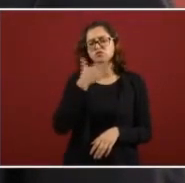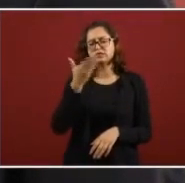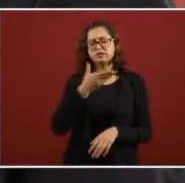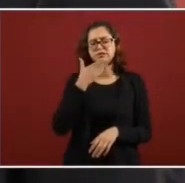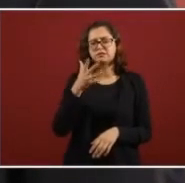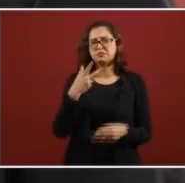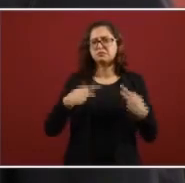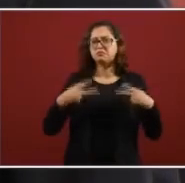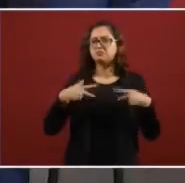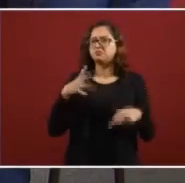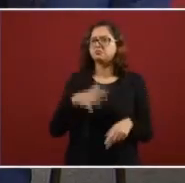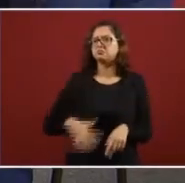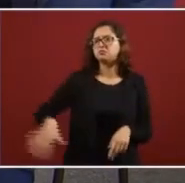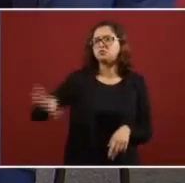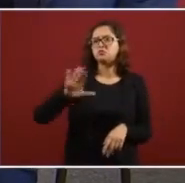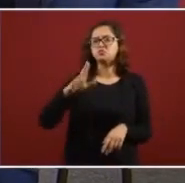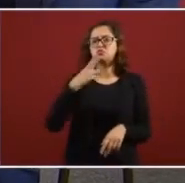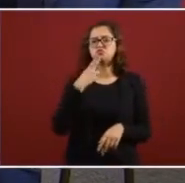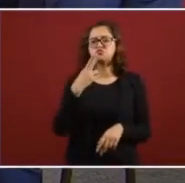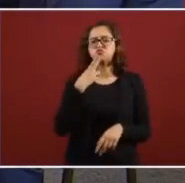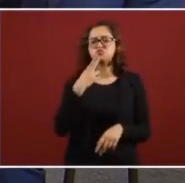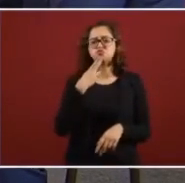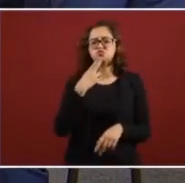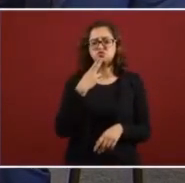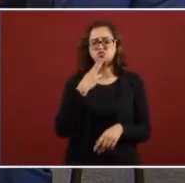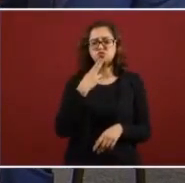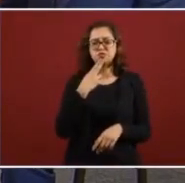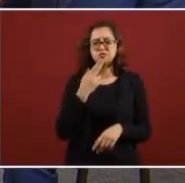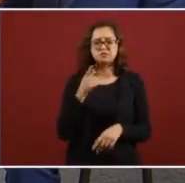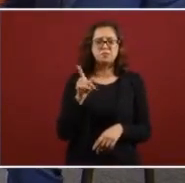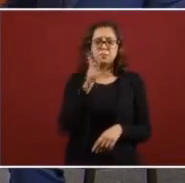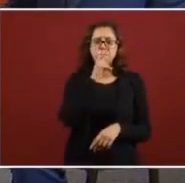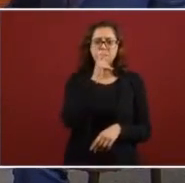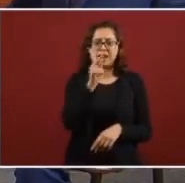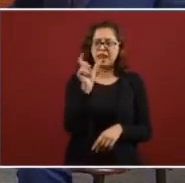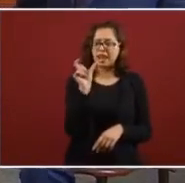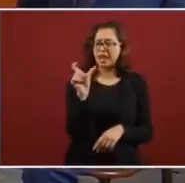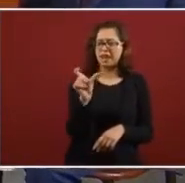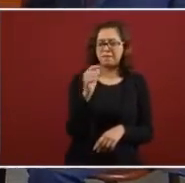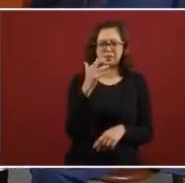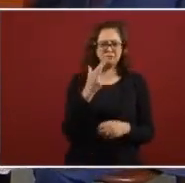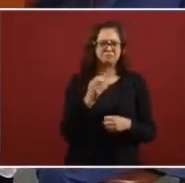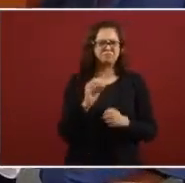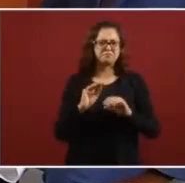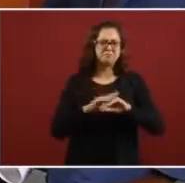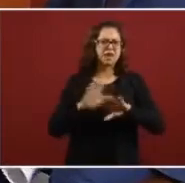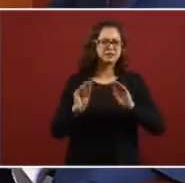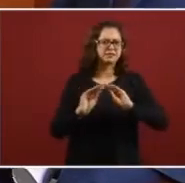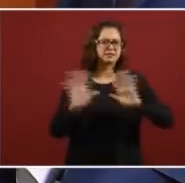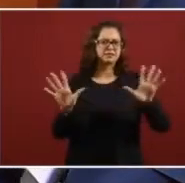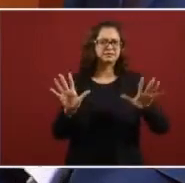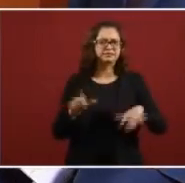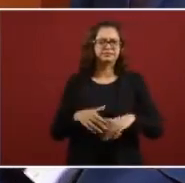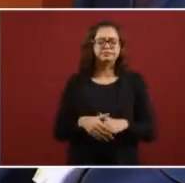as mejor expresado, or better expressed as above all,